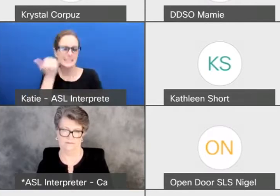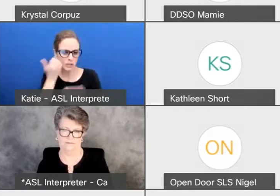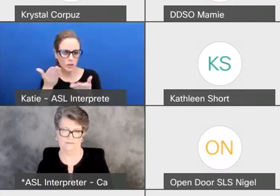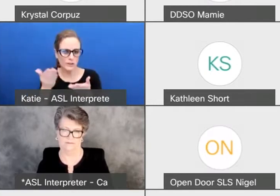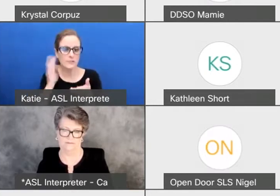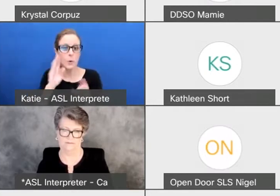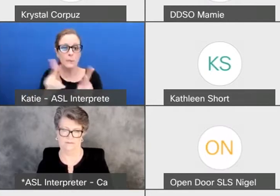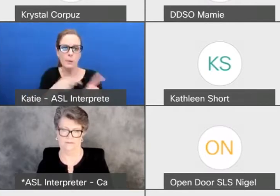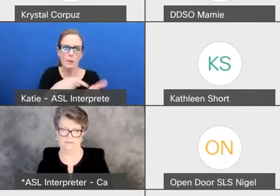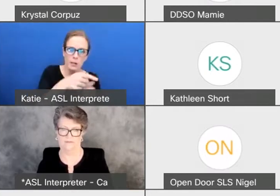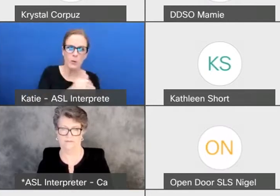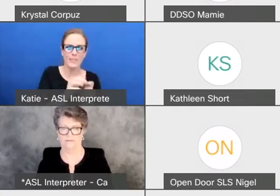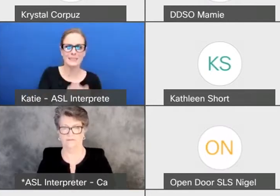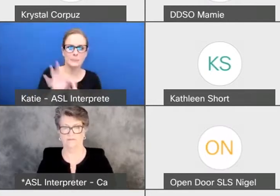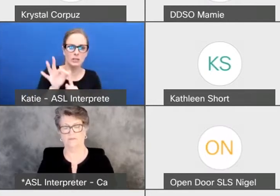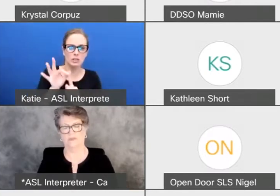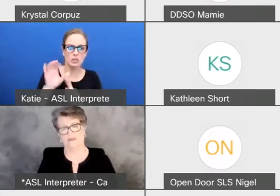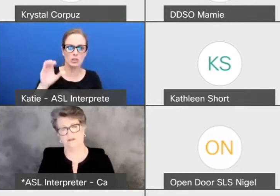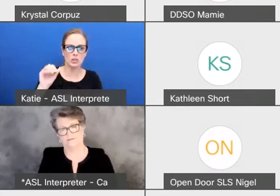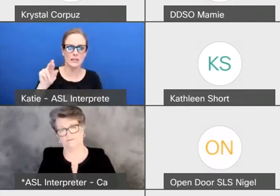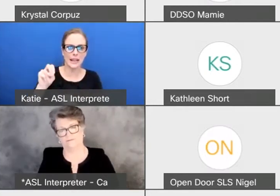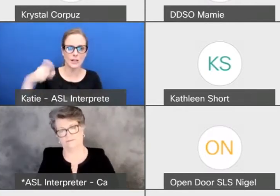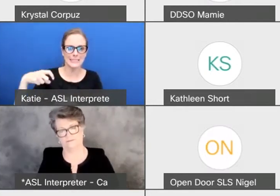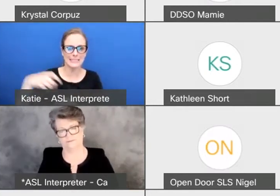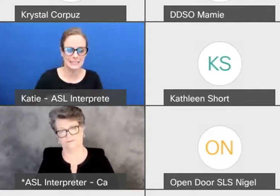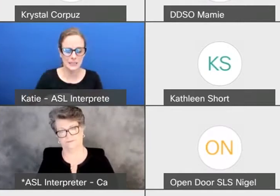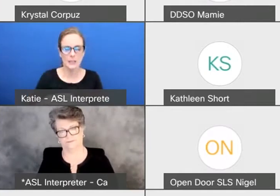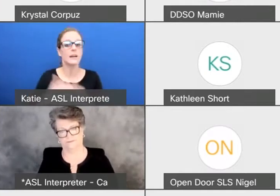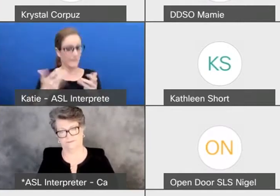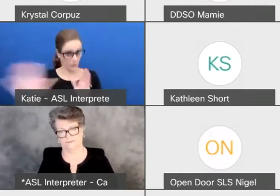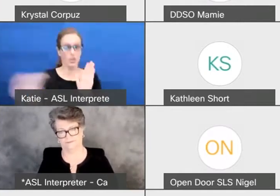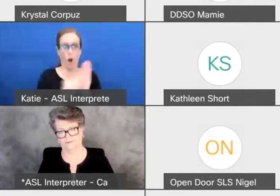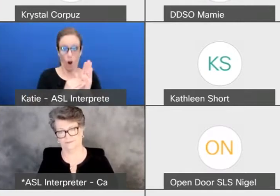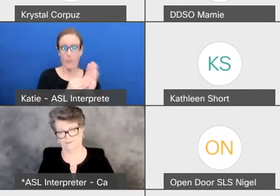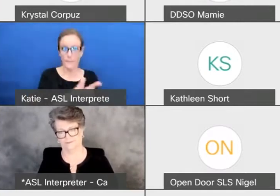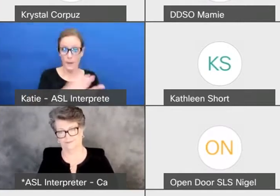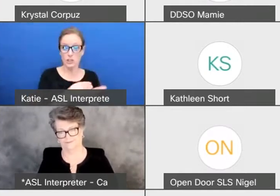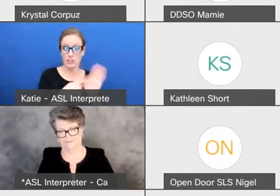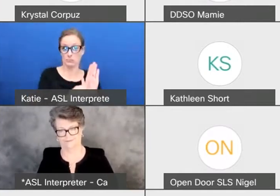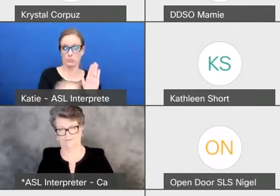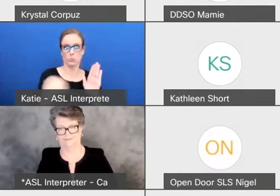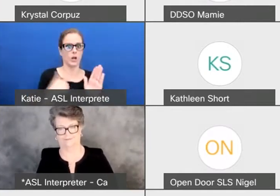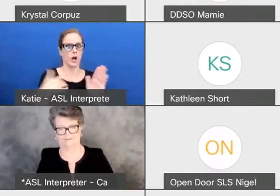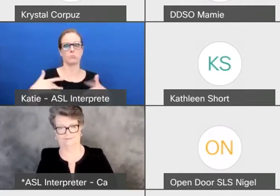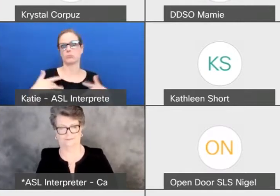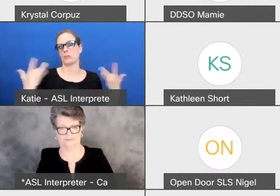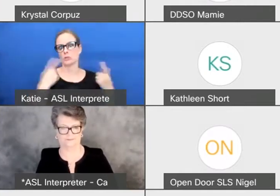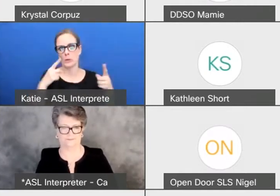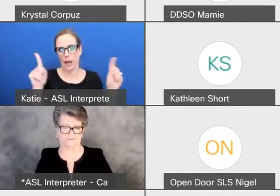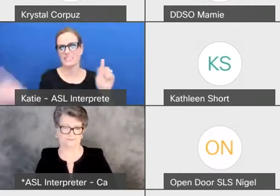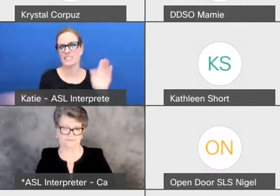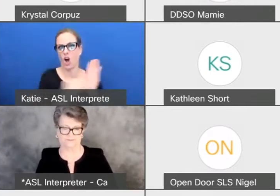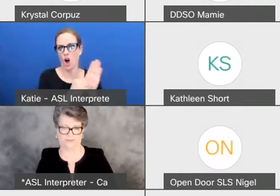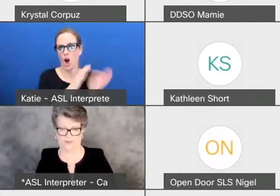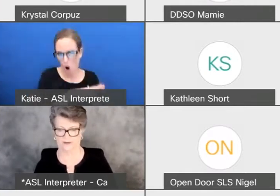special care needs. And it has made its way onto the budget, so we're all very excited and happy to announce that.